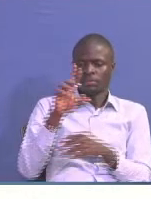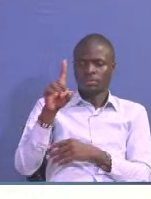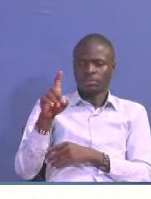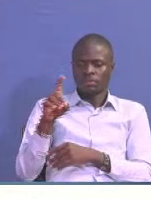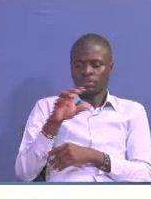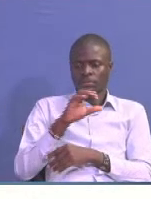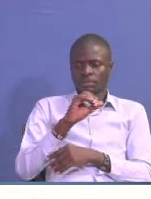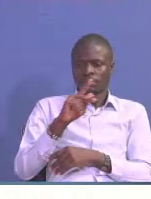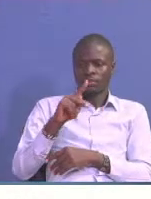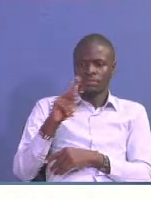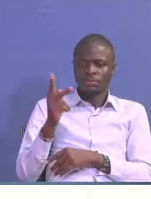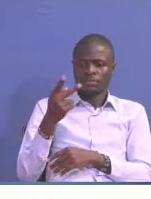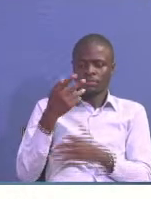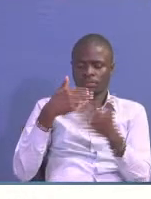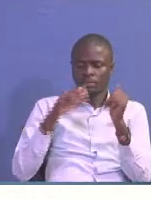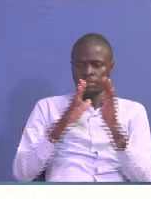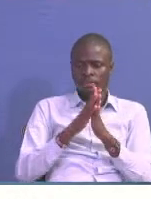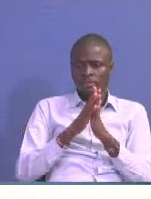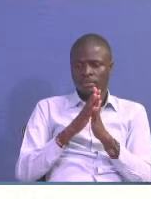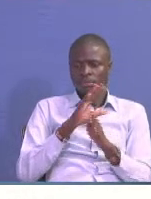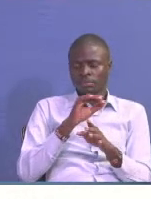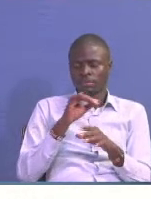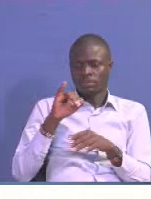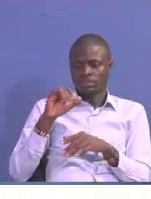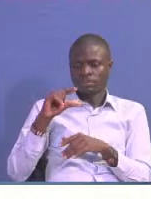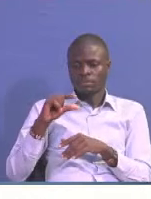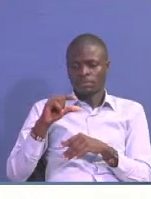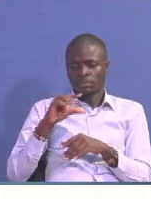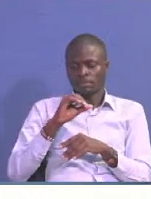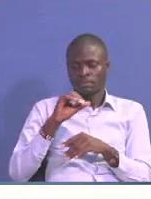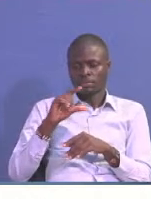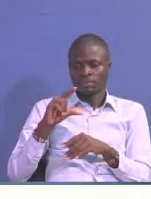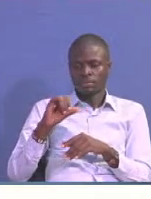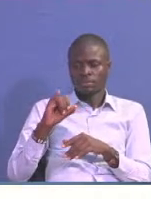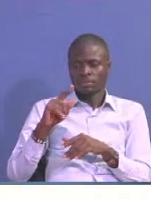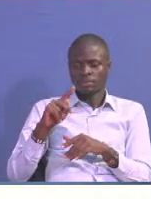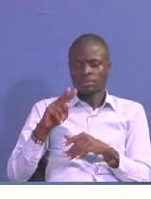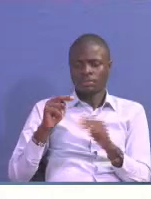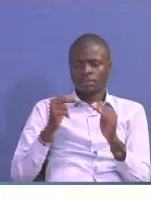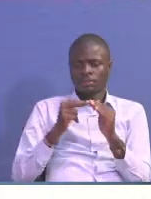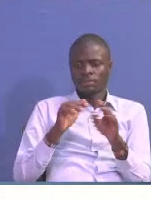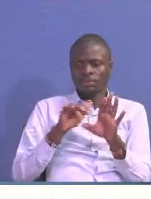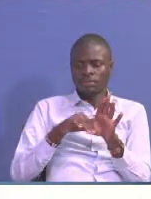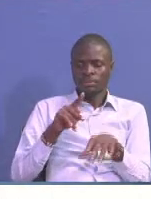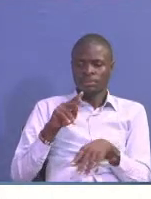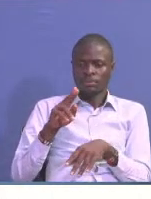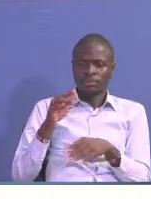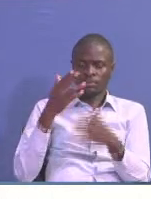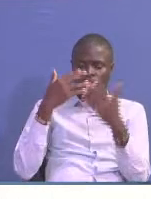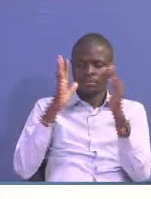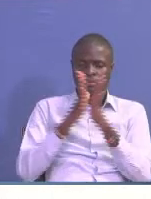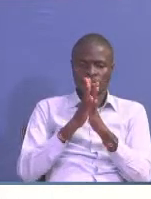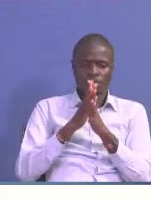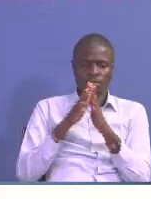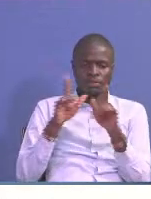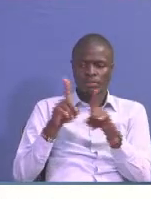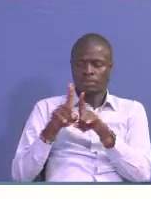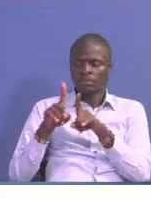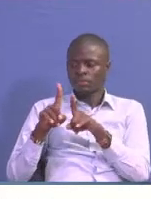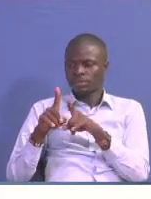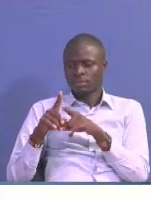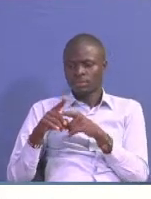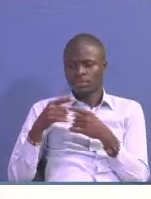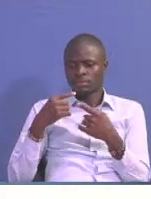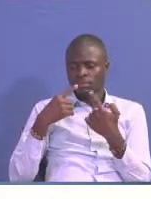at Kenyatta Uni, and Instagram and LinkedIn at Kenyatta University. Well, remember also, as we had